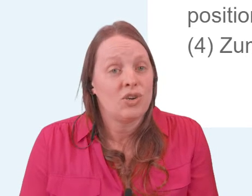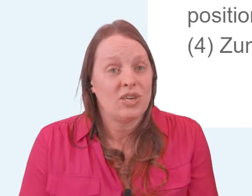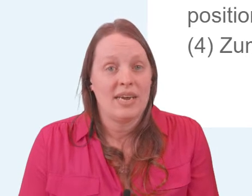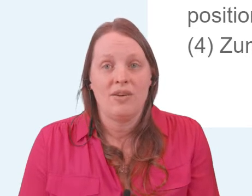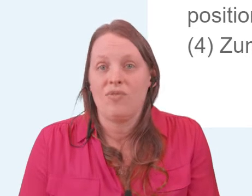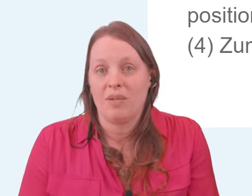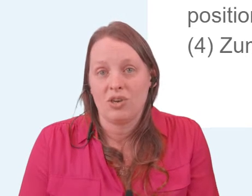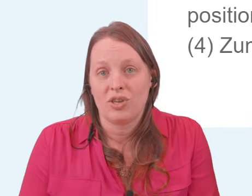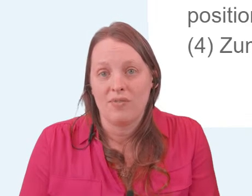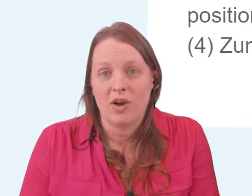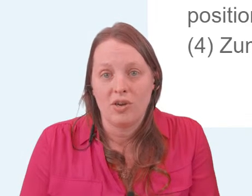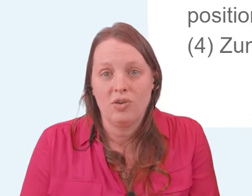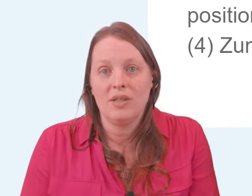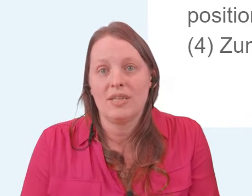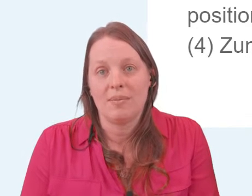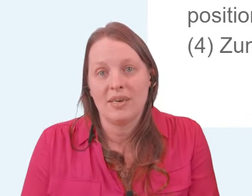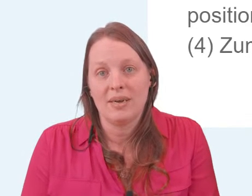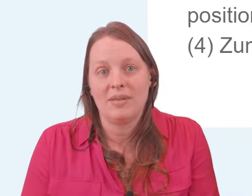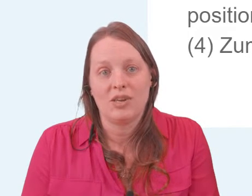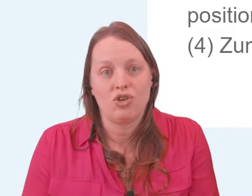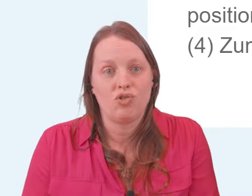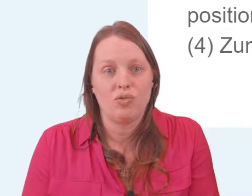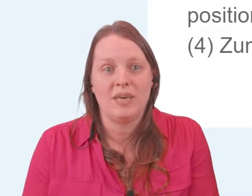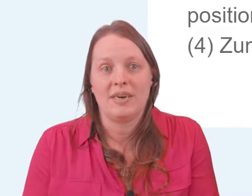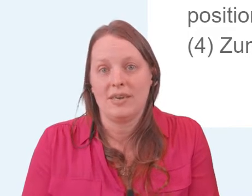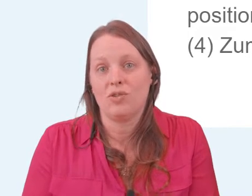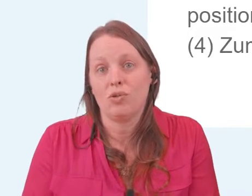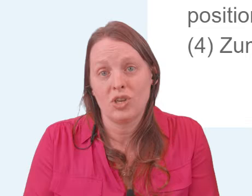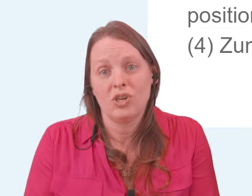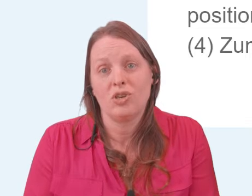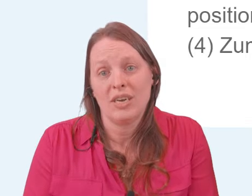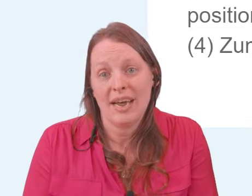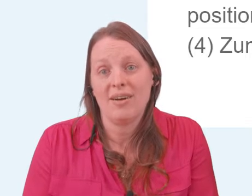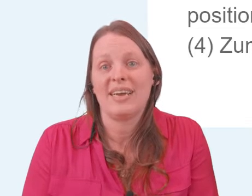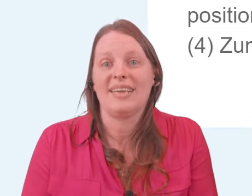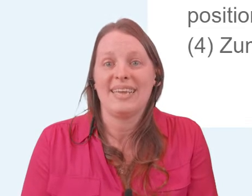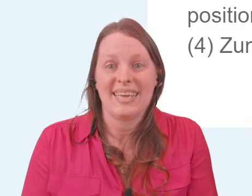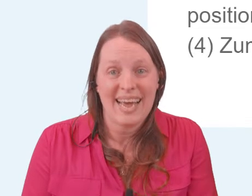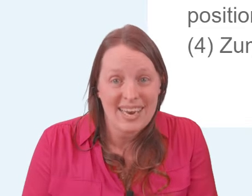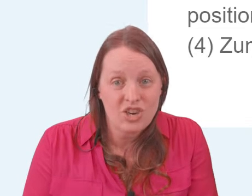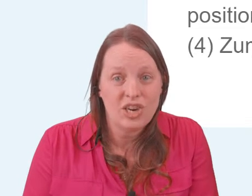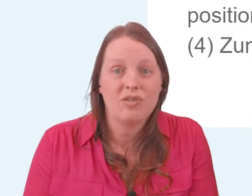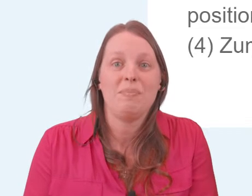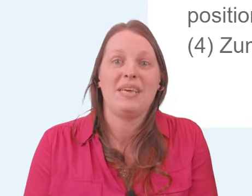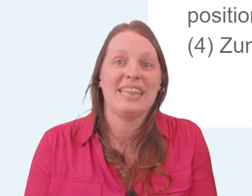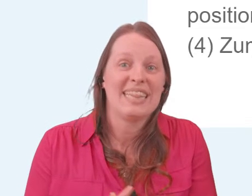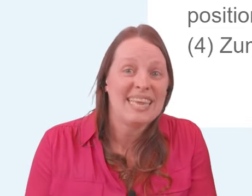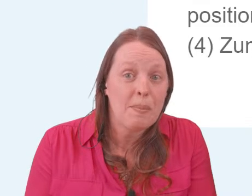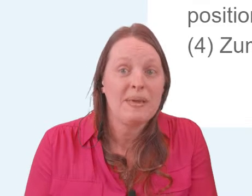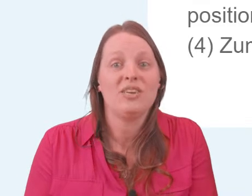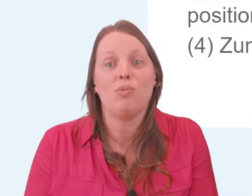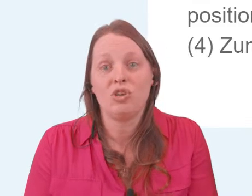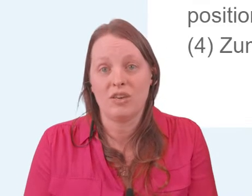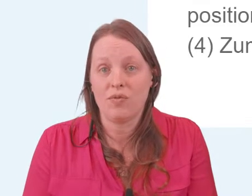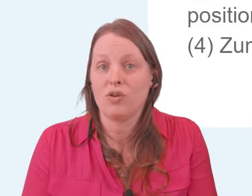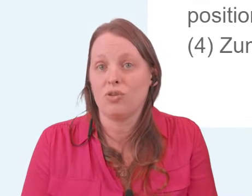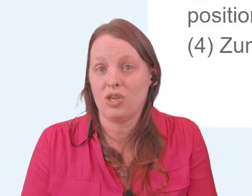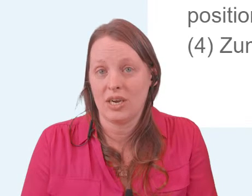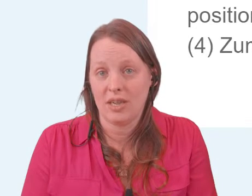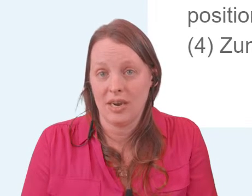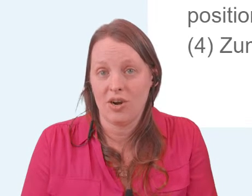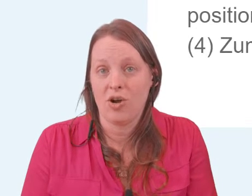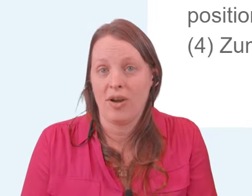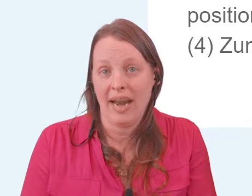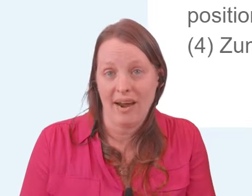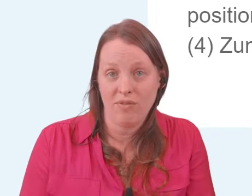I understand from lectures I've gone to that sometimes that's true because horizontal canal can generally be a little bit more difficult